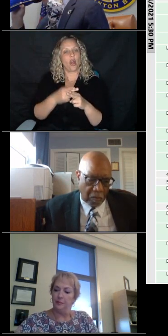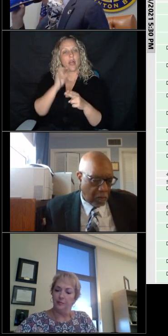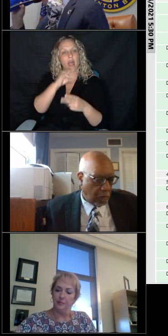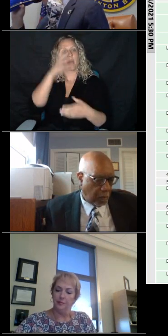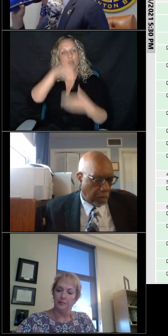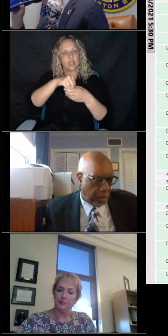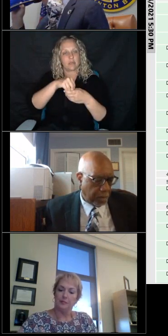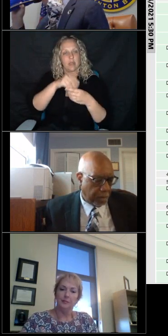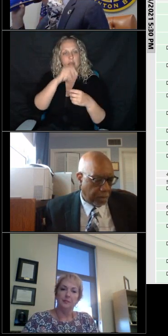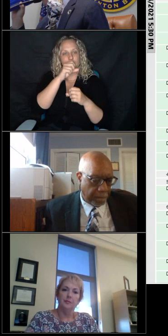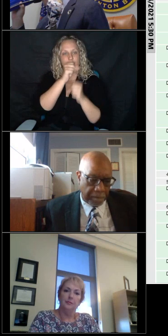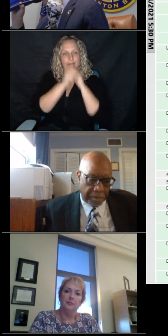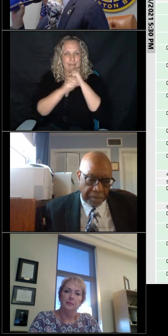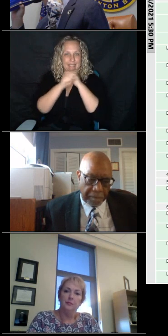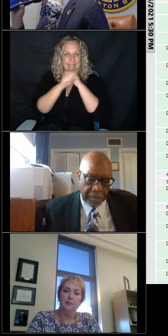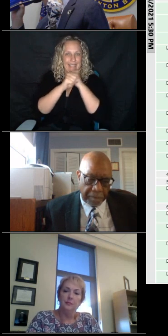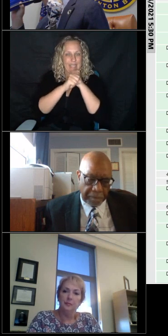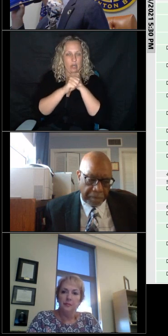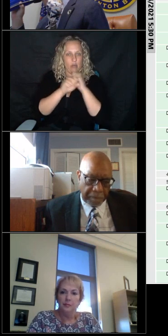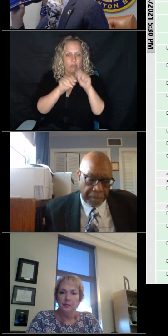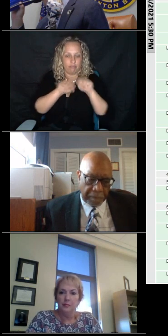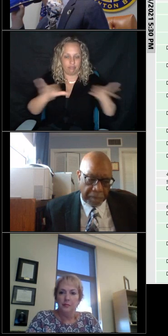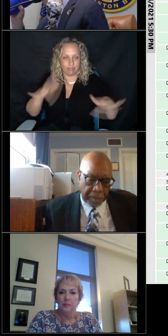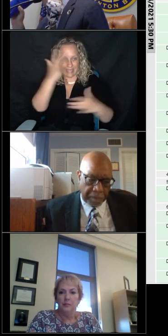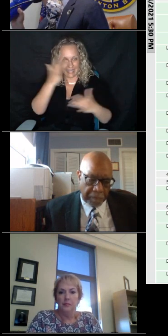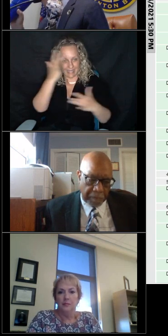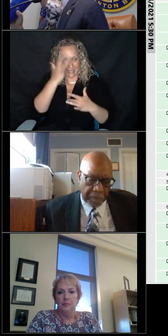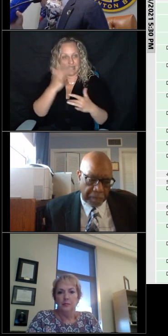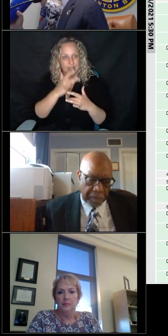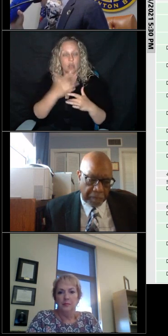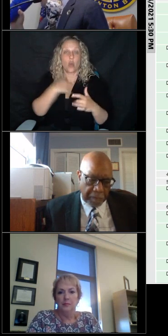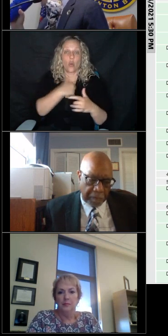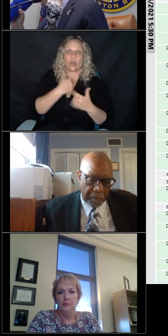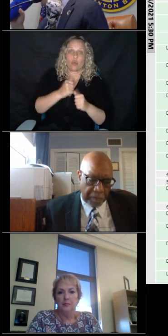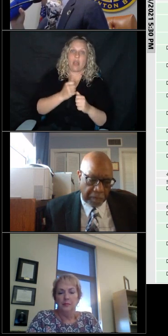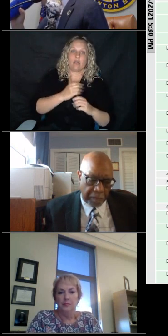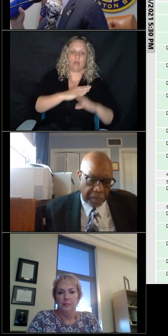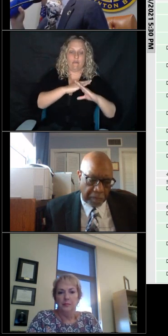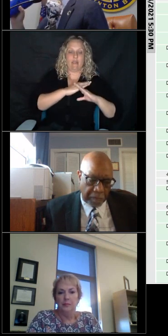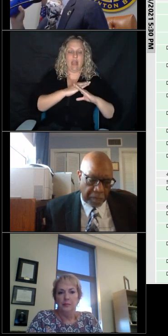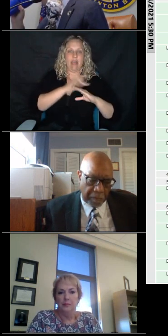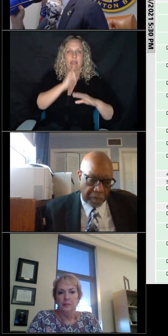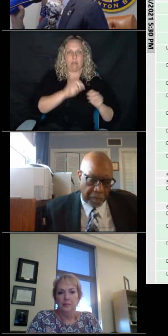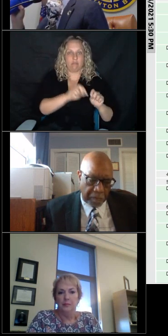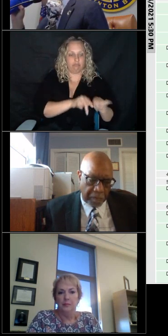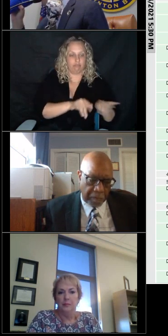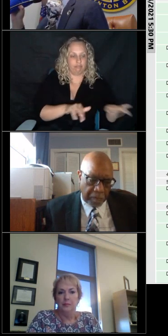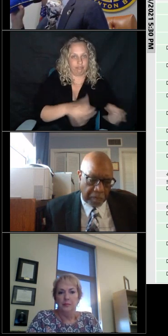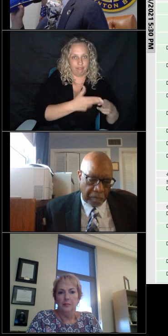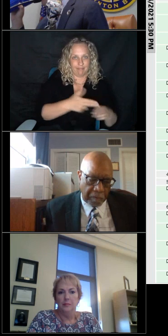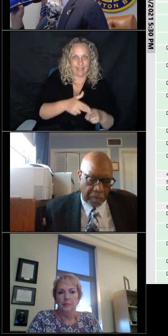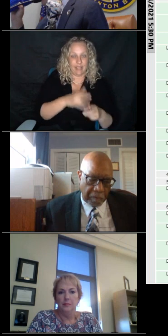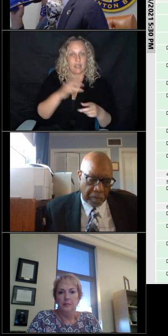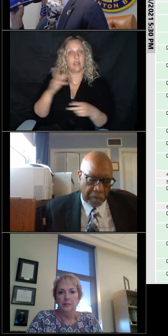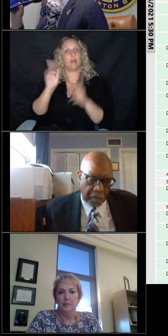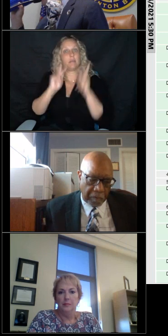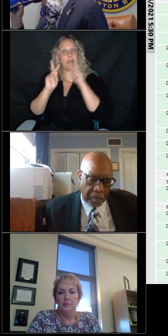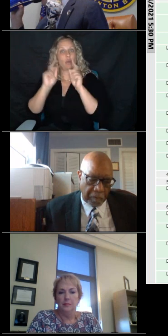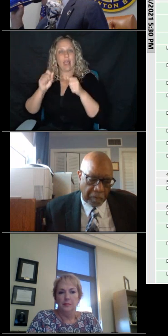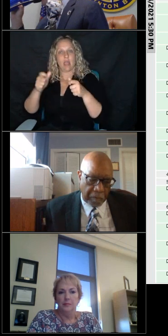by disposing of old tires that may be used to house breeding mosquitoes. During this week, residents may place up to 8 car